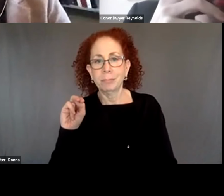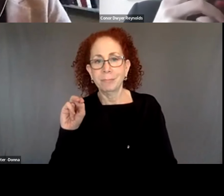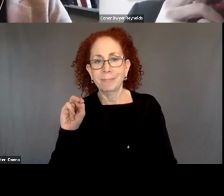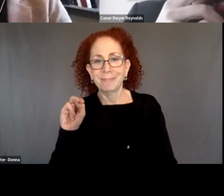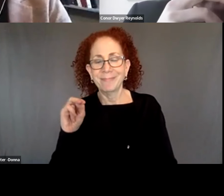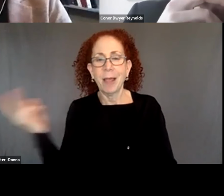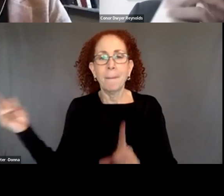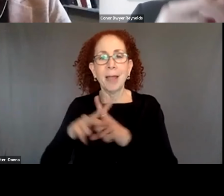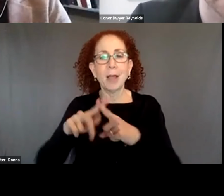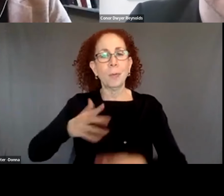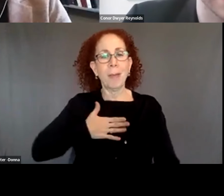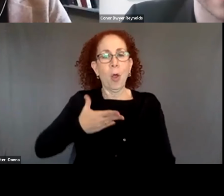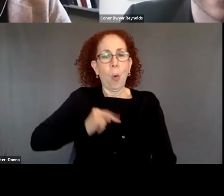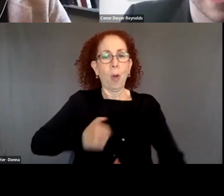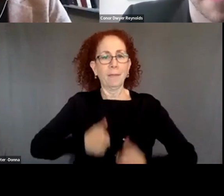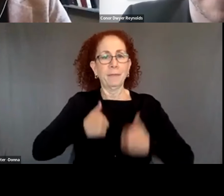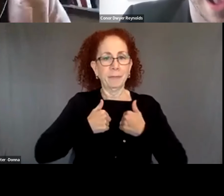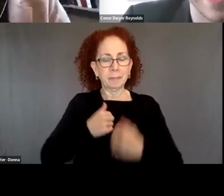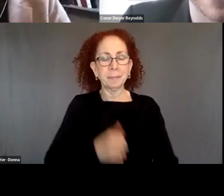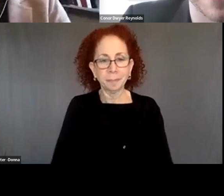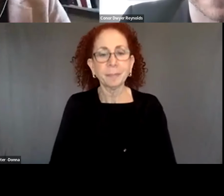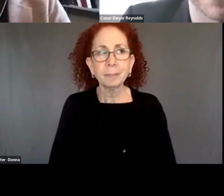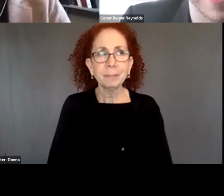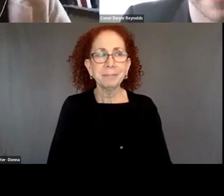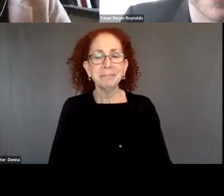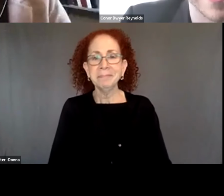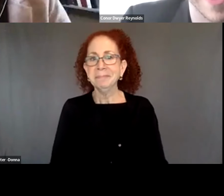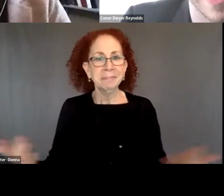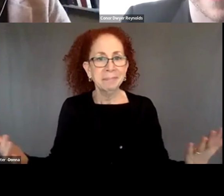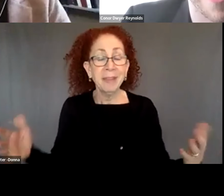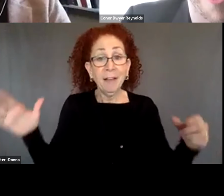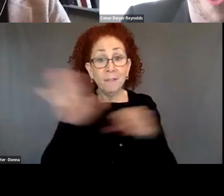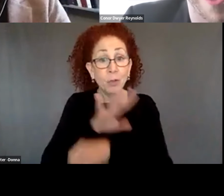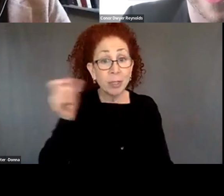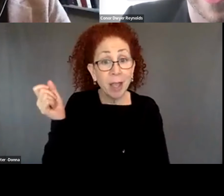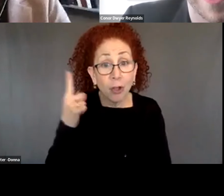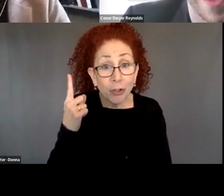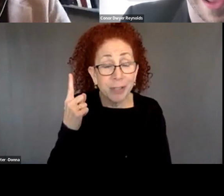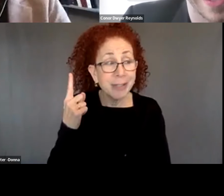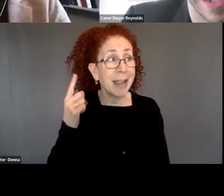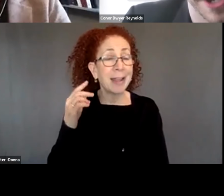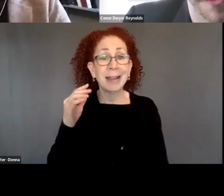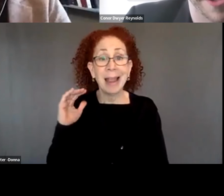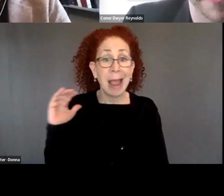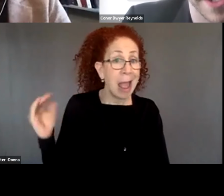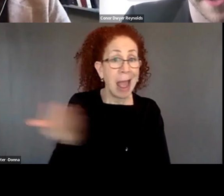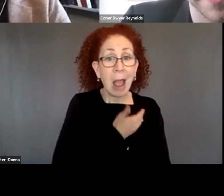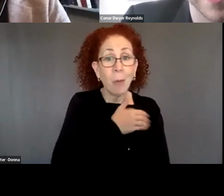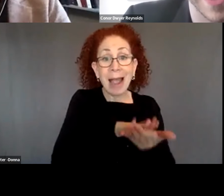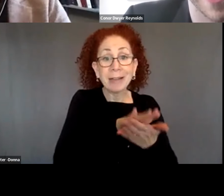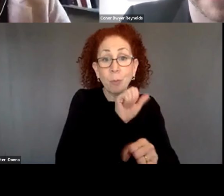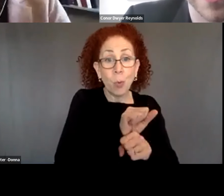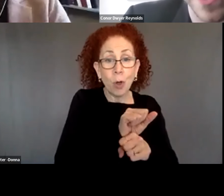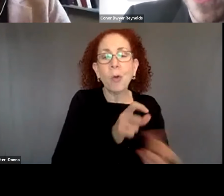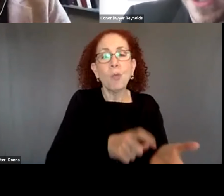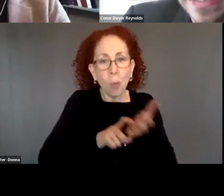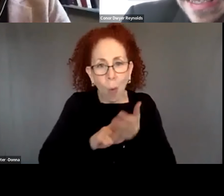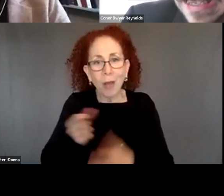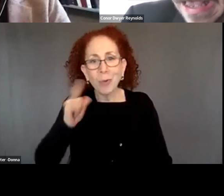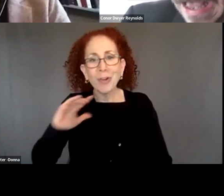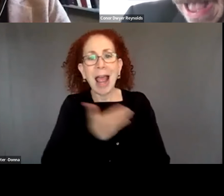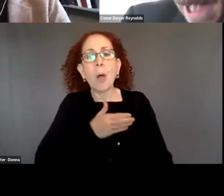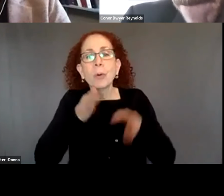and my personal life, because I don't think it's possible to fully understand our academic work without understanding our personal